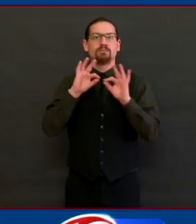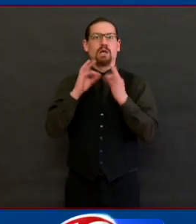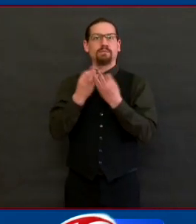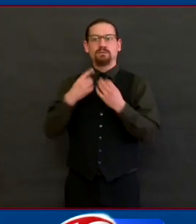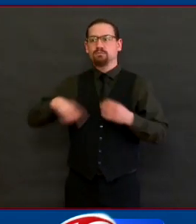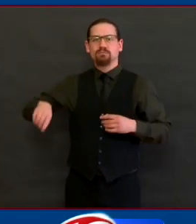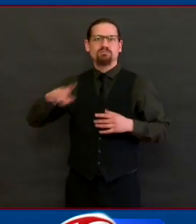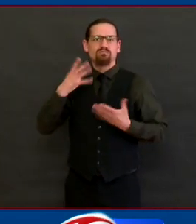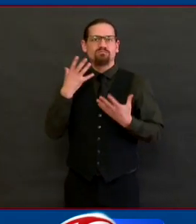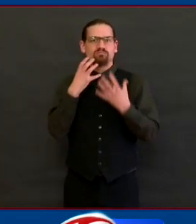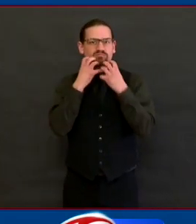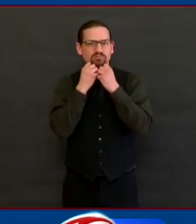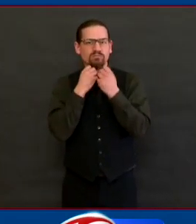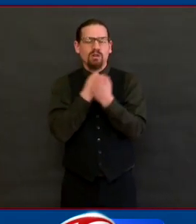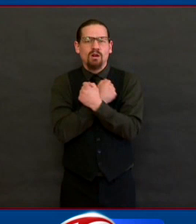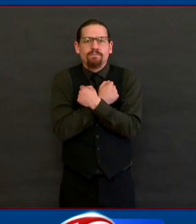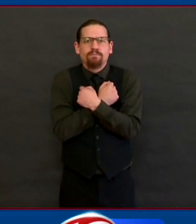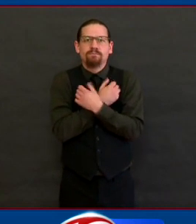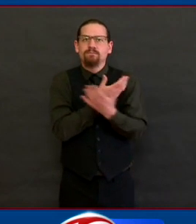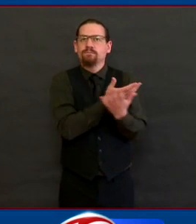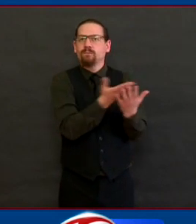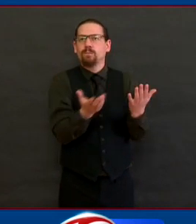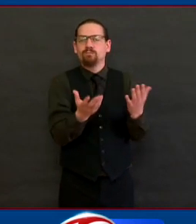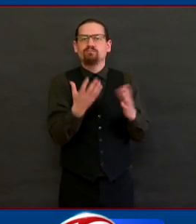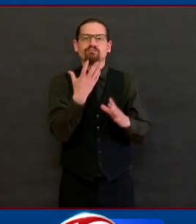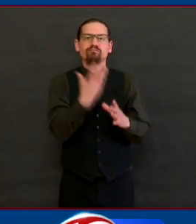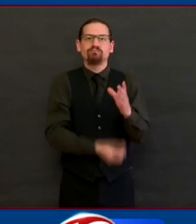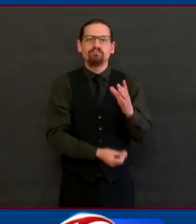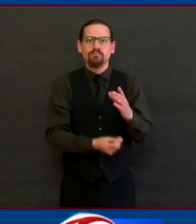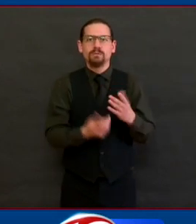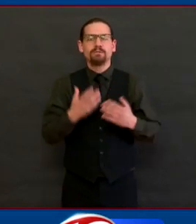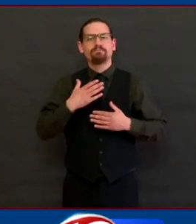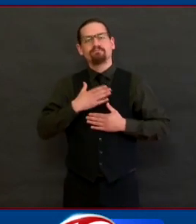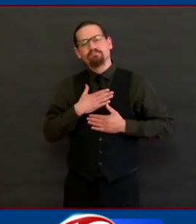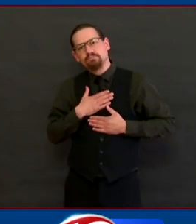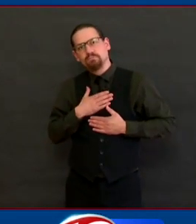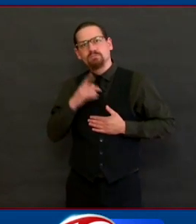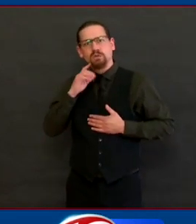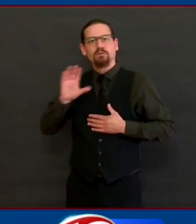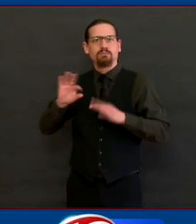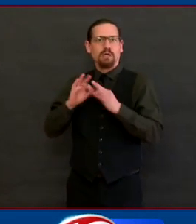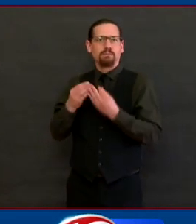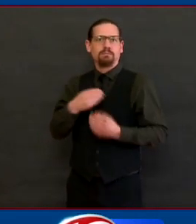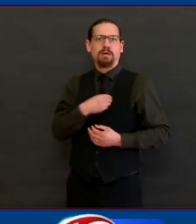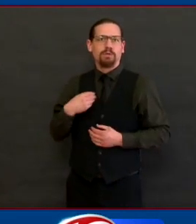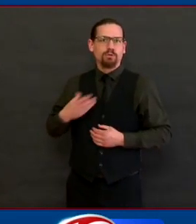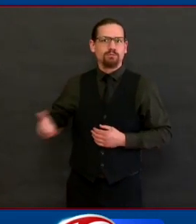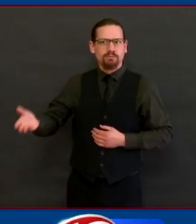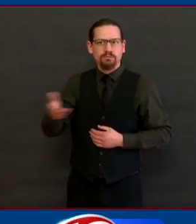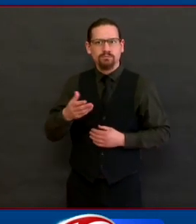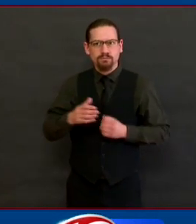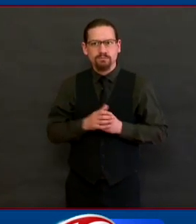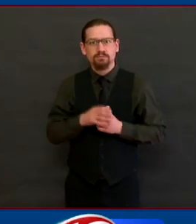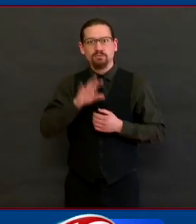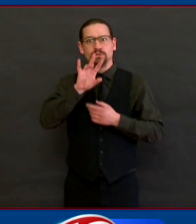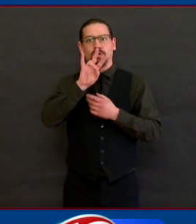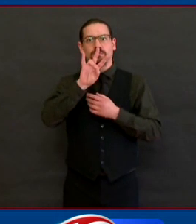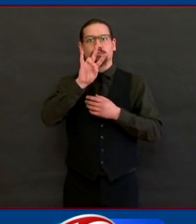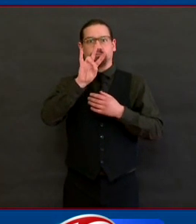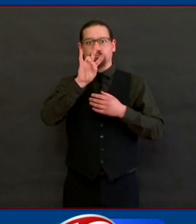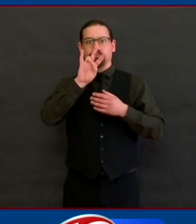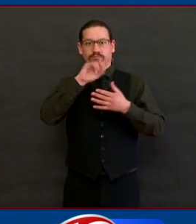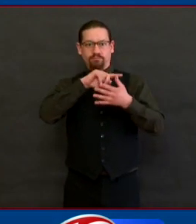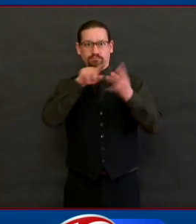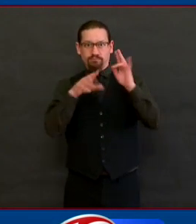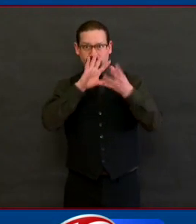our condolences to them. Of these 7 individuals, 6 were nursing home